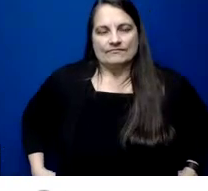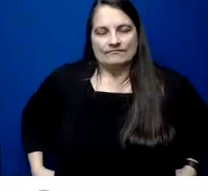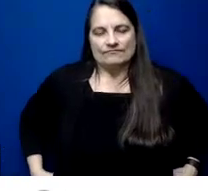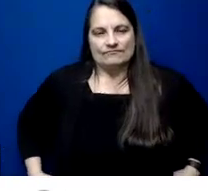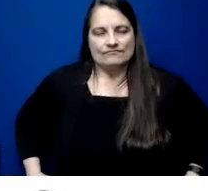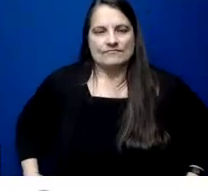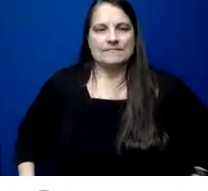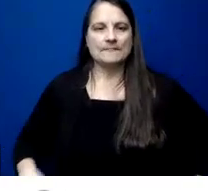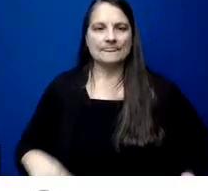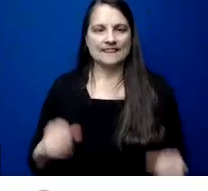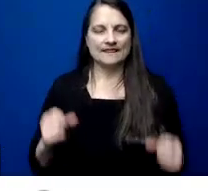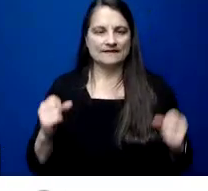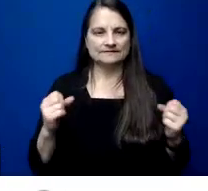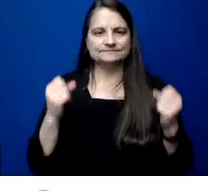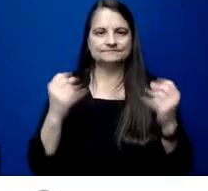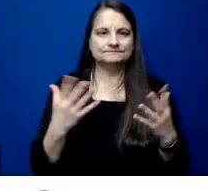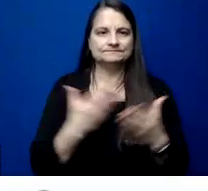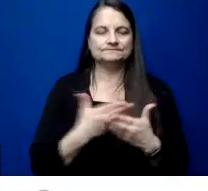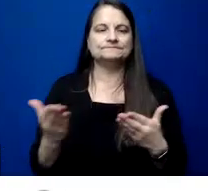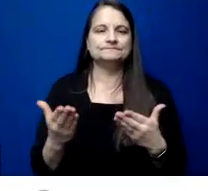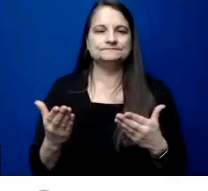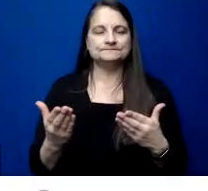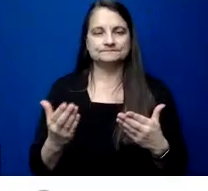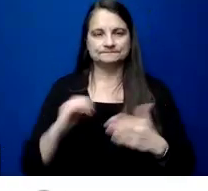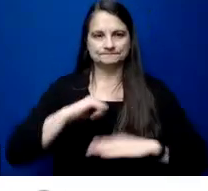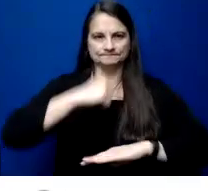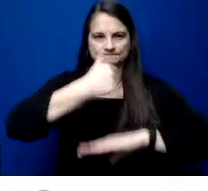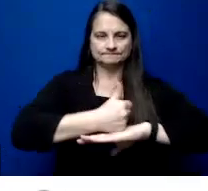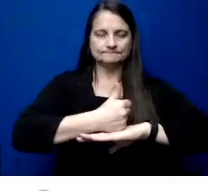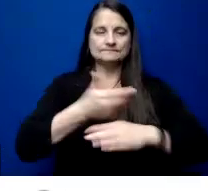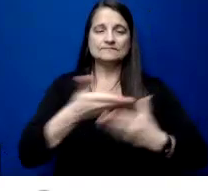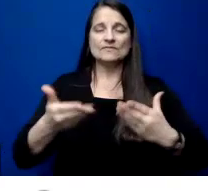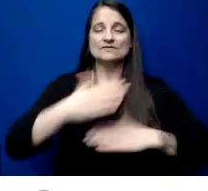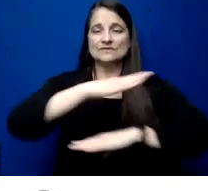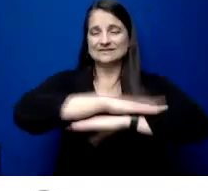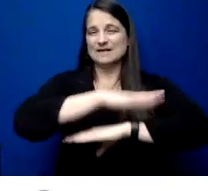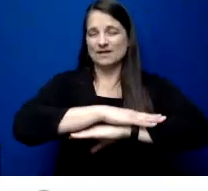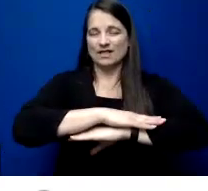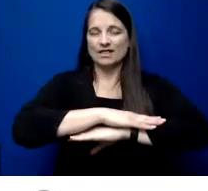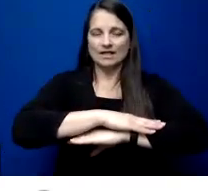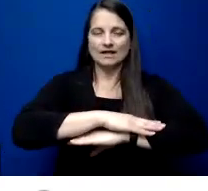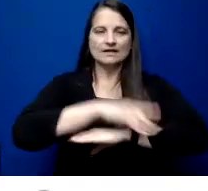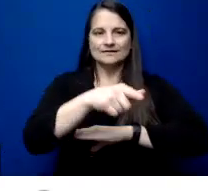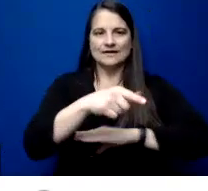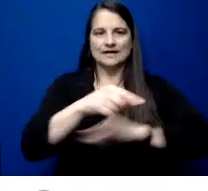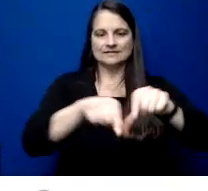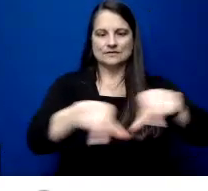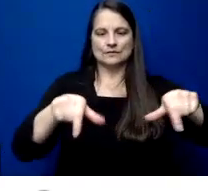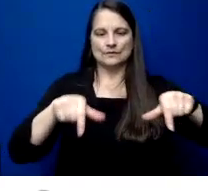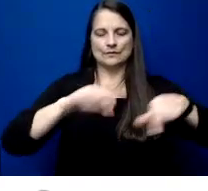that are helpful to get devices into place on a tabletop. So this one in the middle here has kind of a